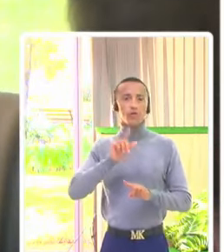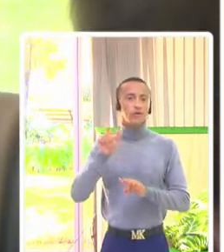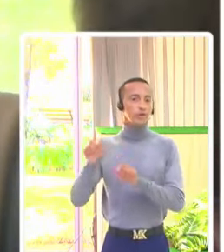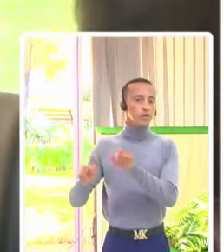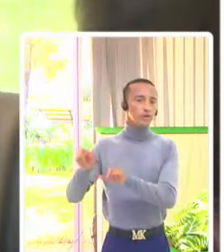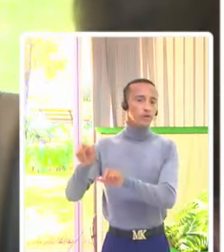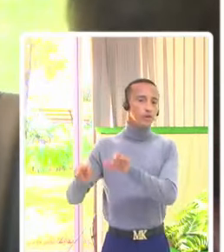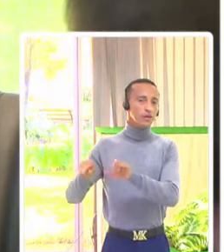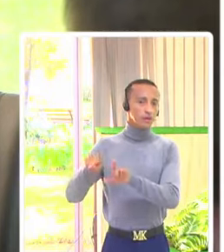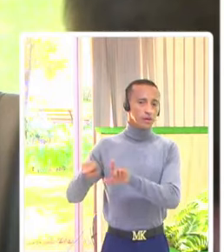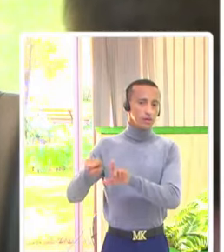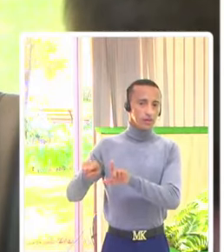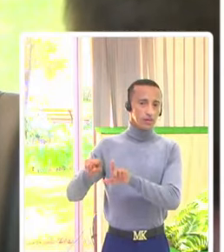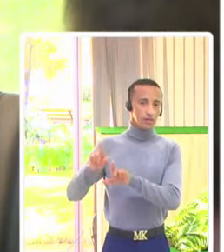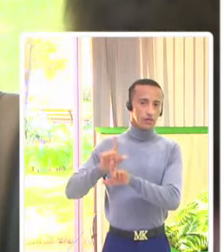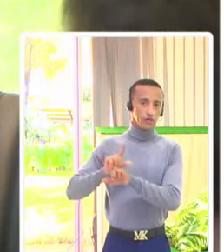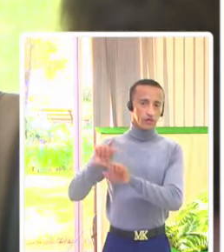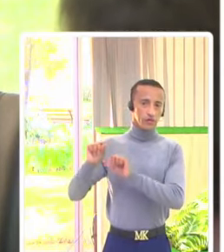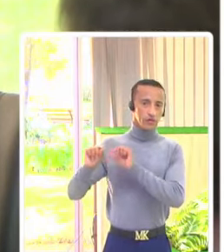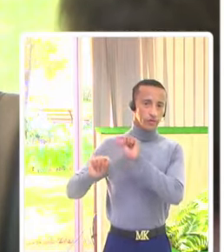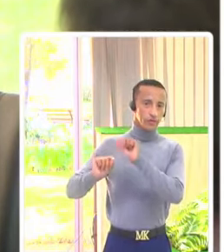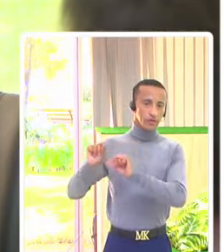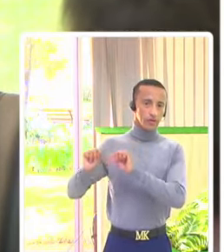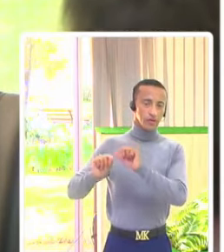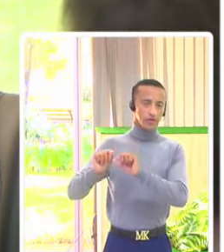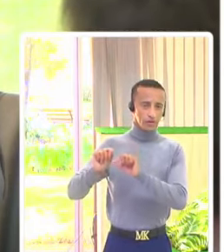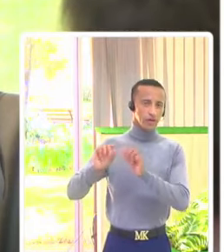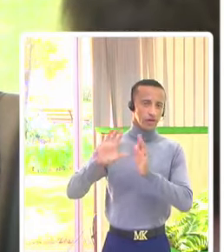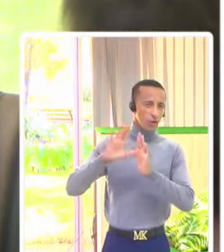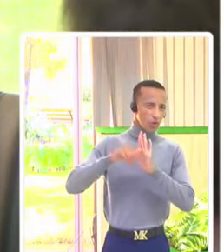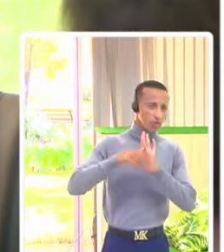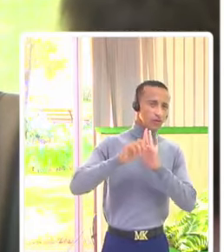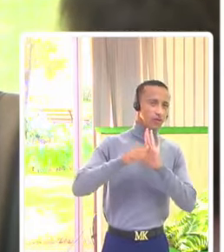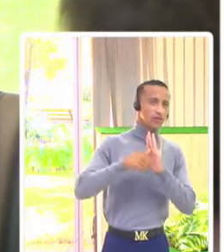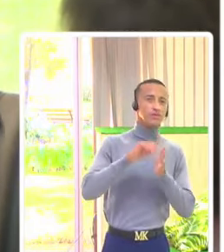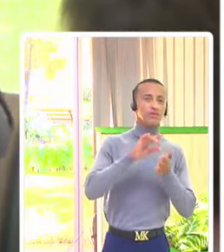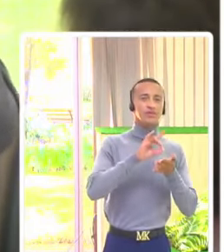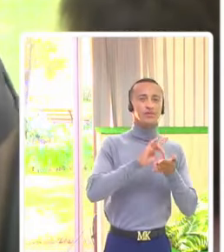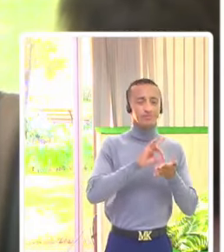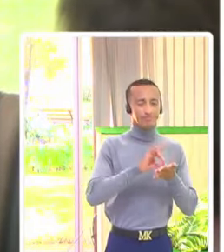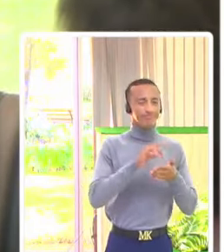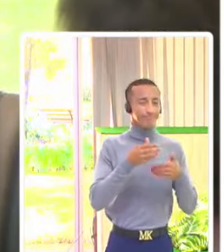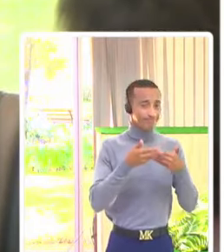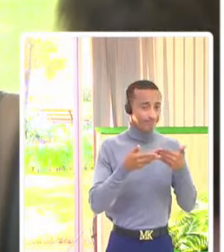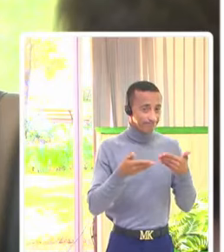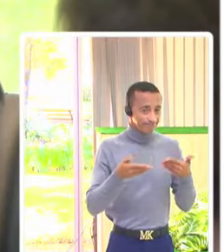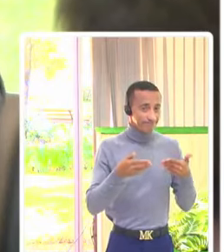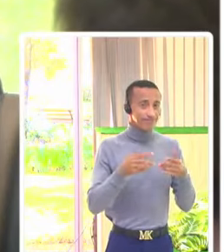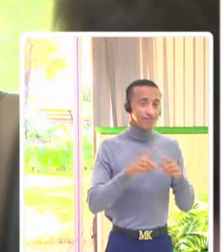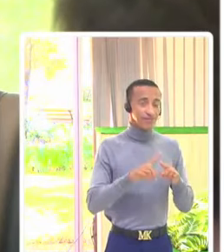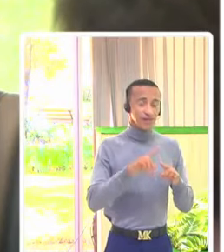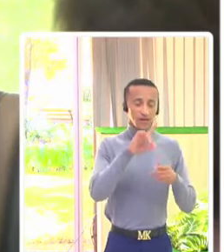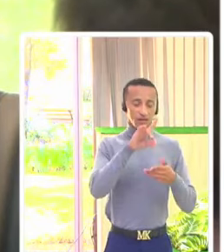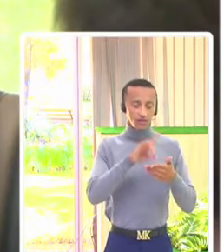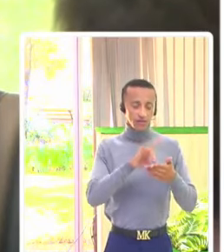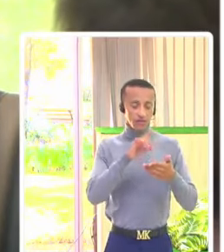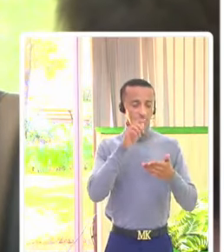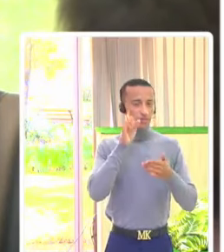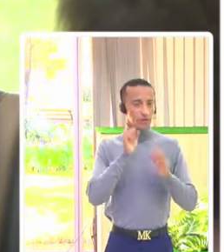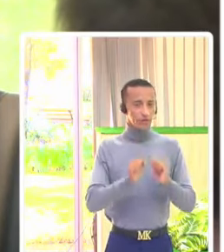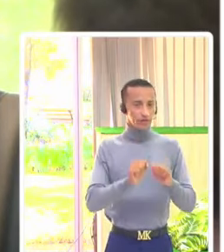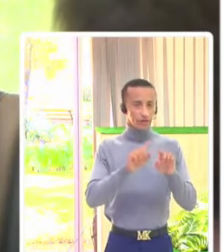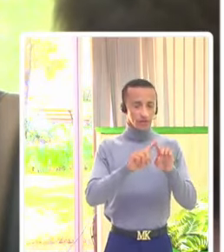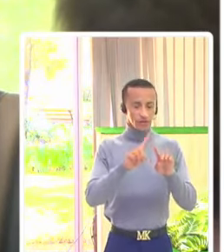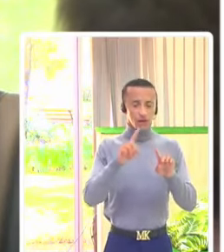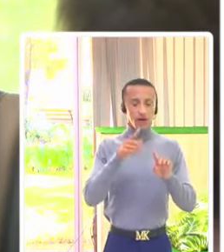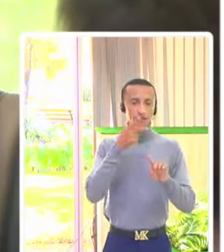cylinder. But there was a lot of corruption built into the system. So they had a process where you can voluntarily give up your subsidy.